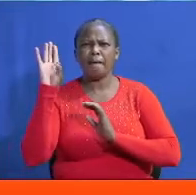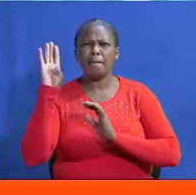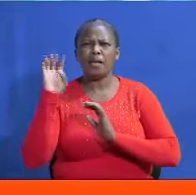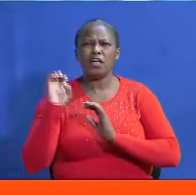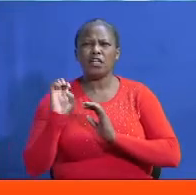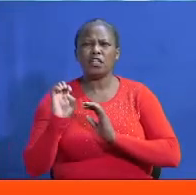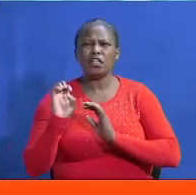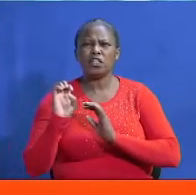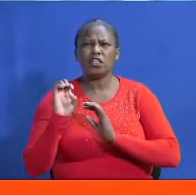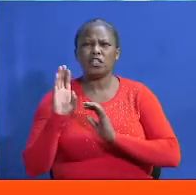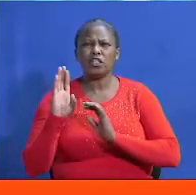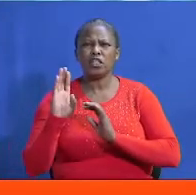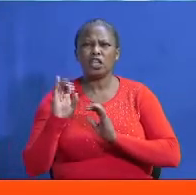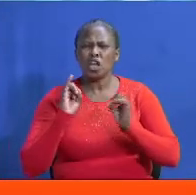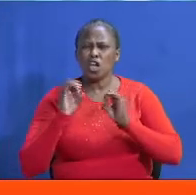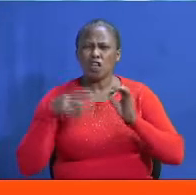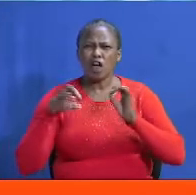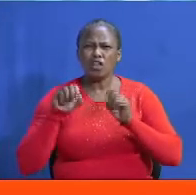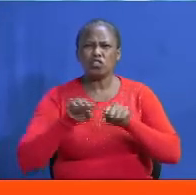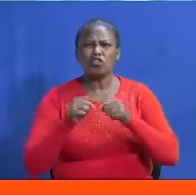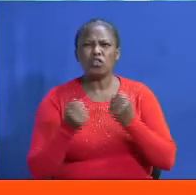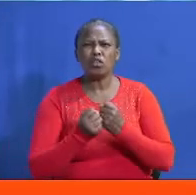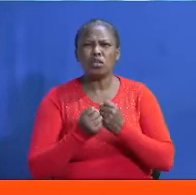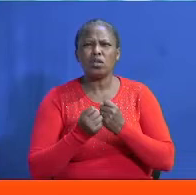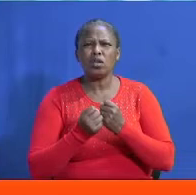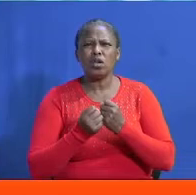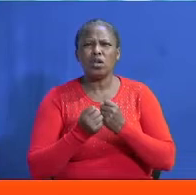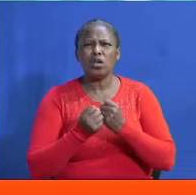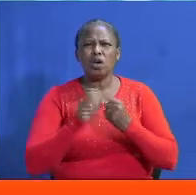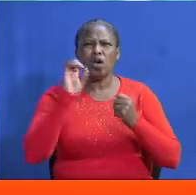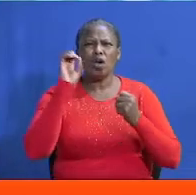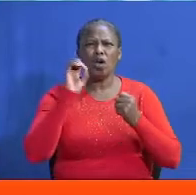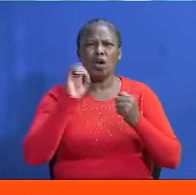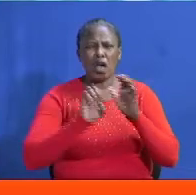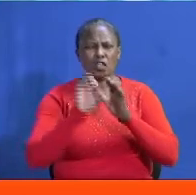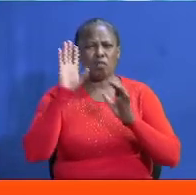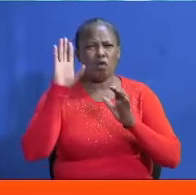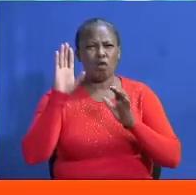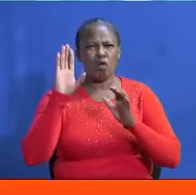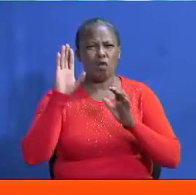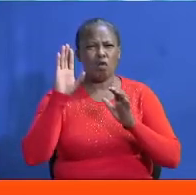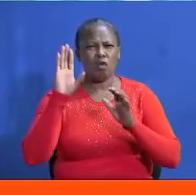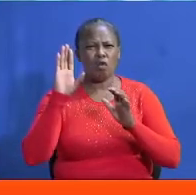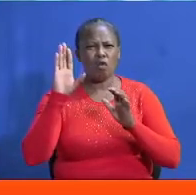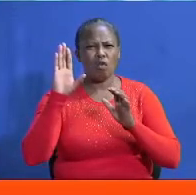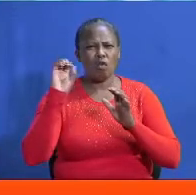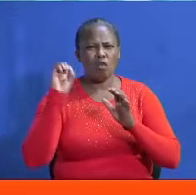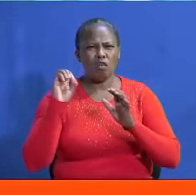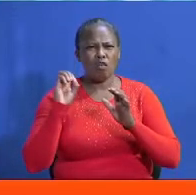if we use the system, let's say, and we have 50,000 polling stations, for someone